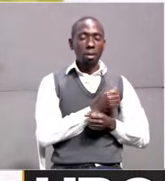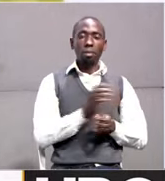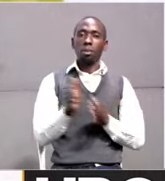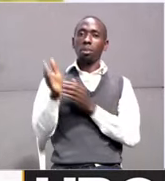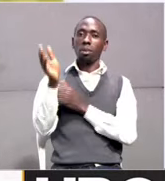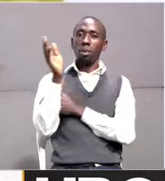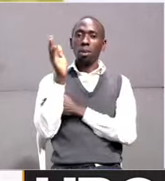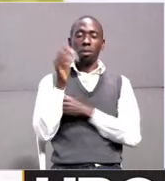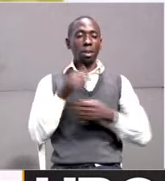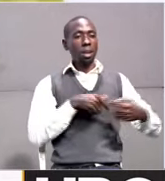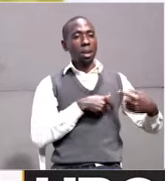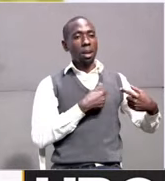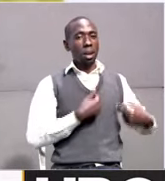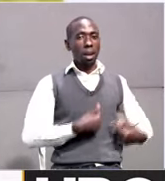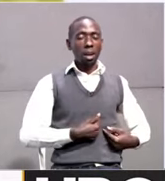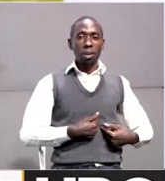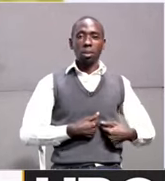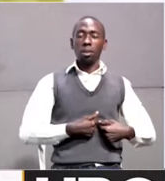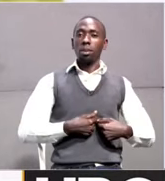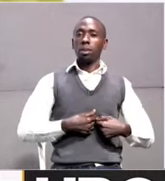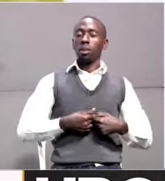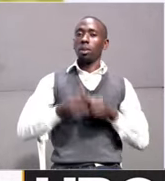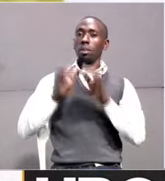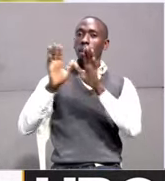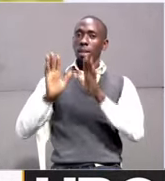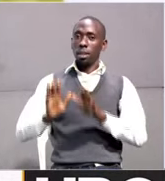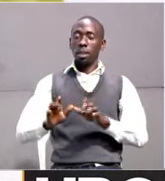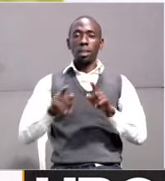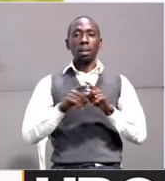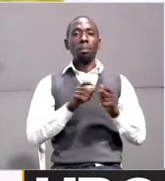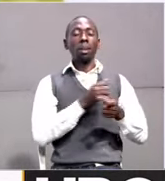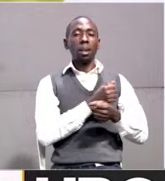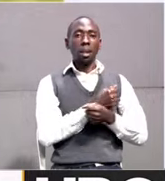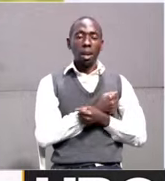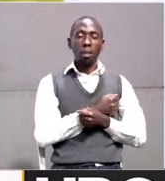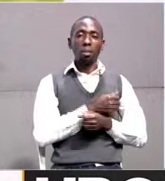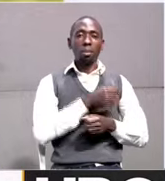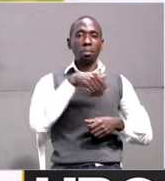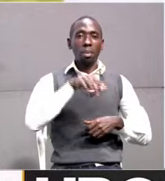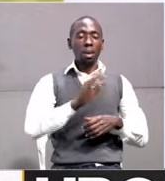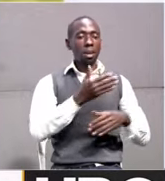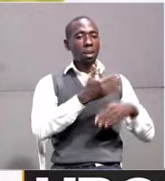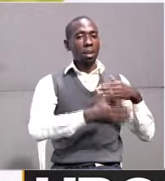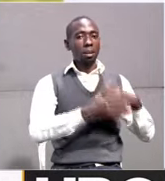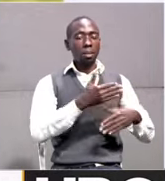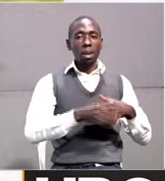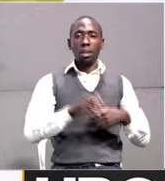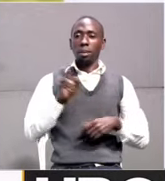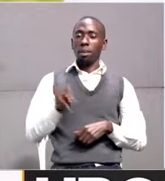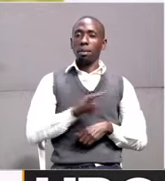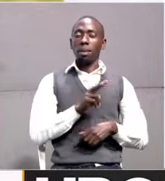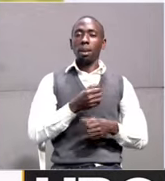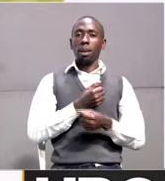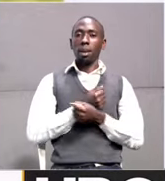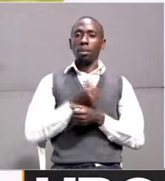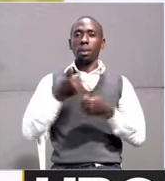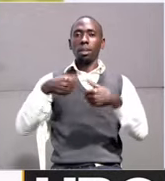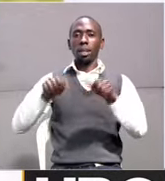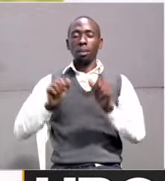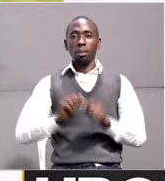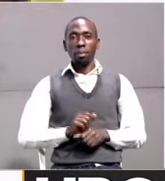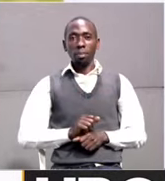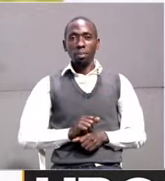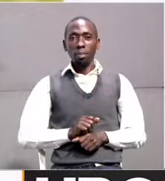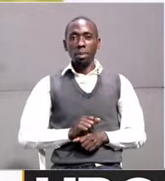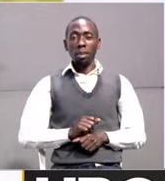might, and love your neighbor as you love yourself. He says if you get these two, the rest